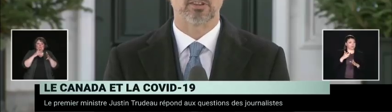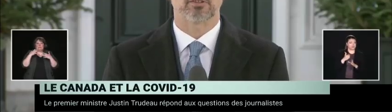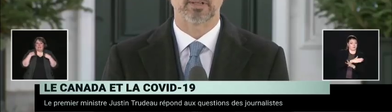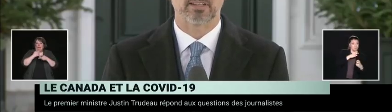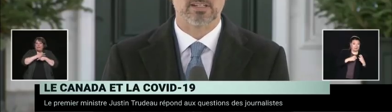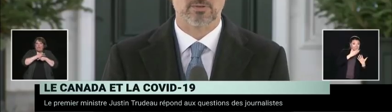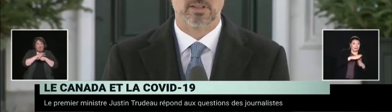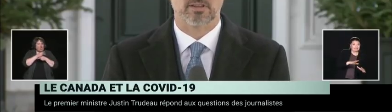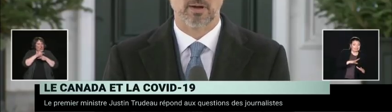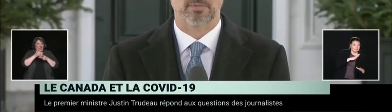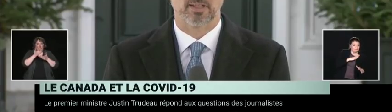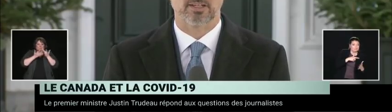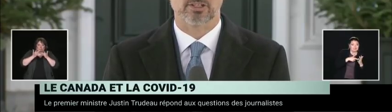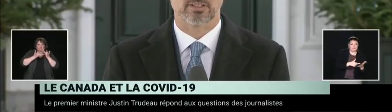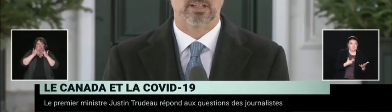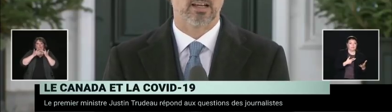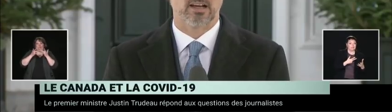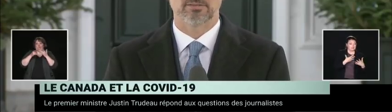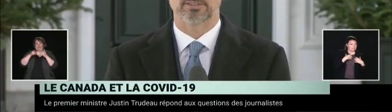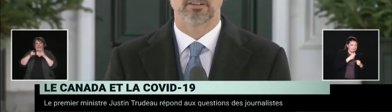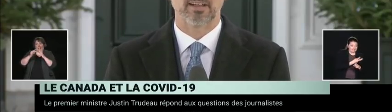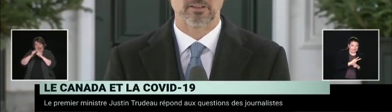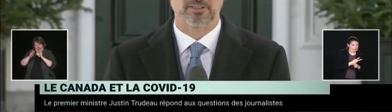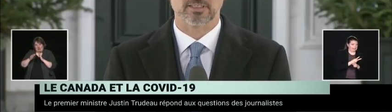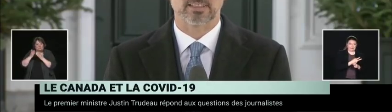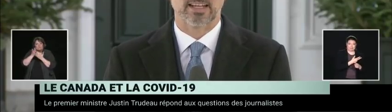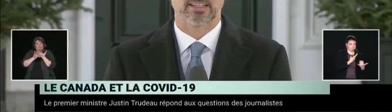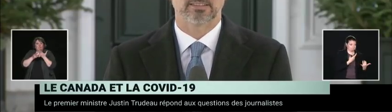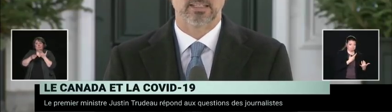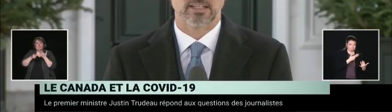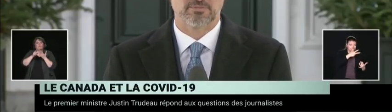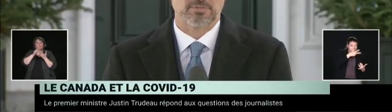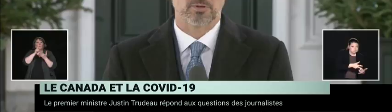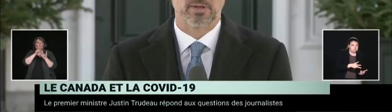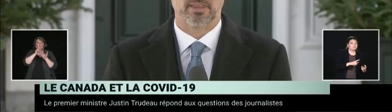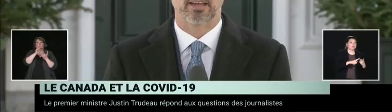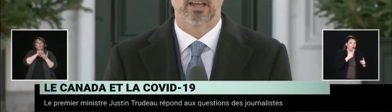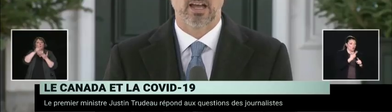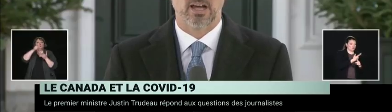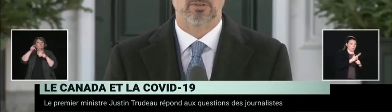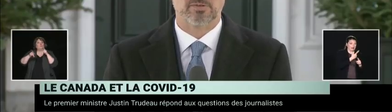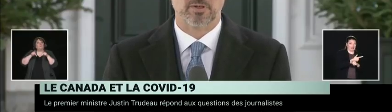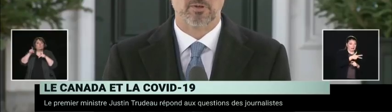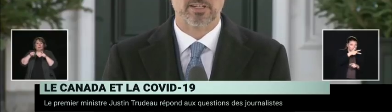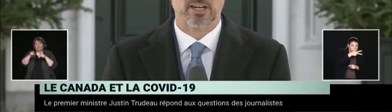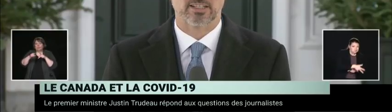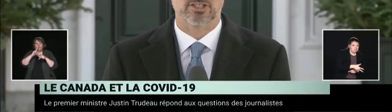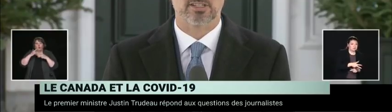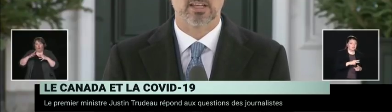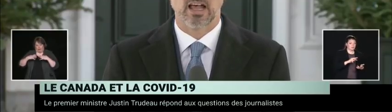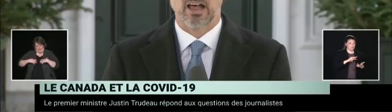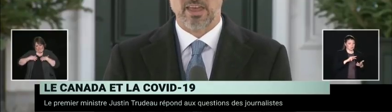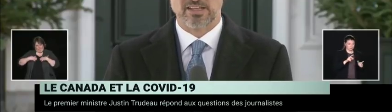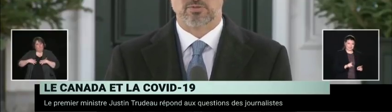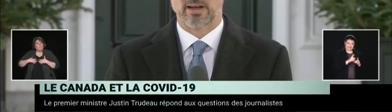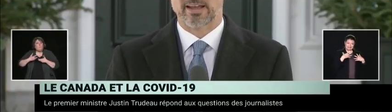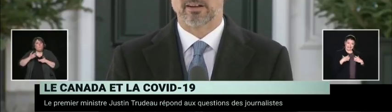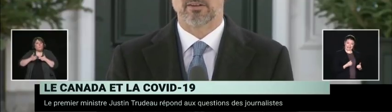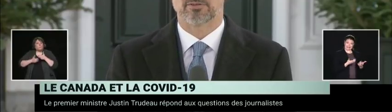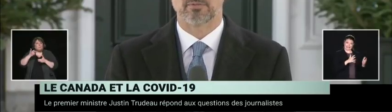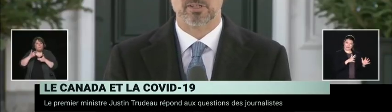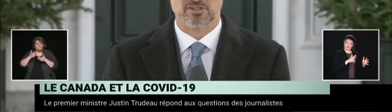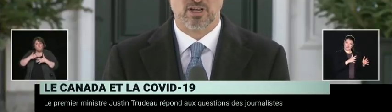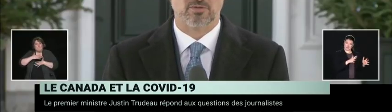also vulnerabilities within the population of elders and people with respiratory challenges. That's